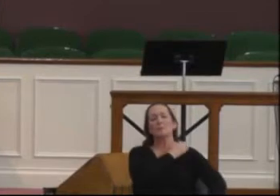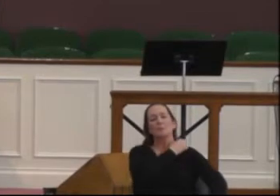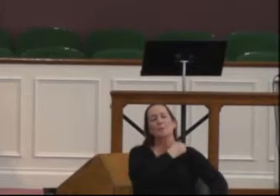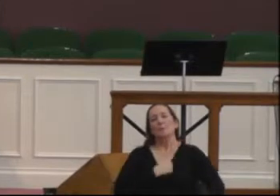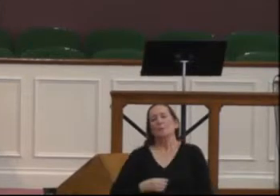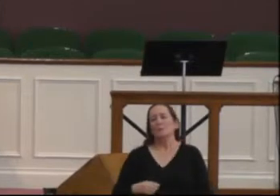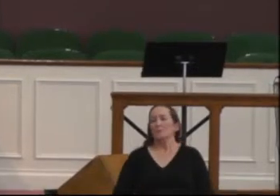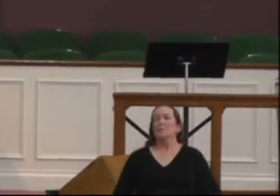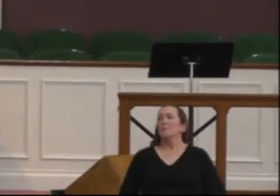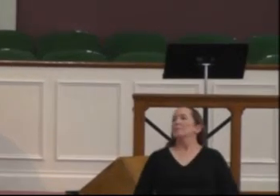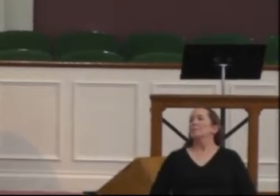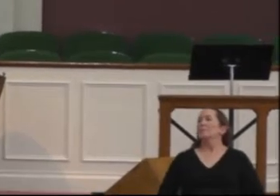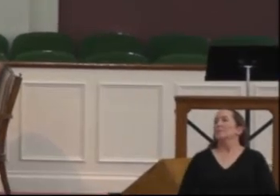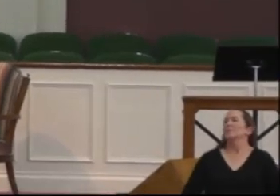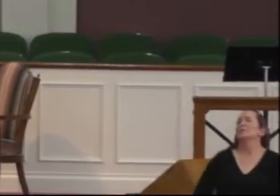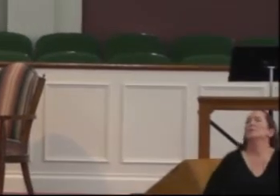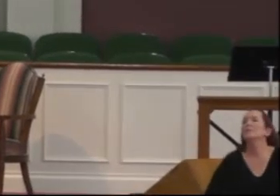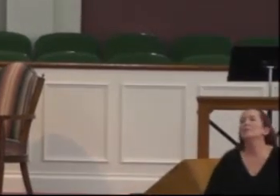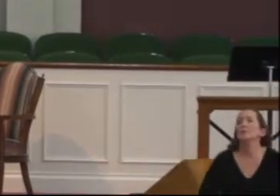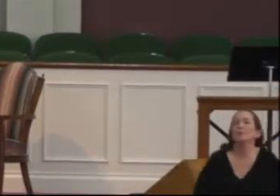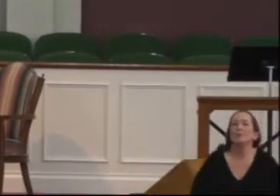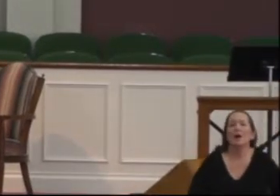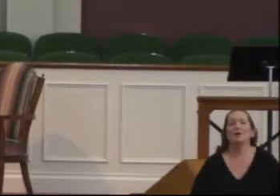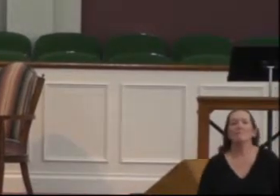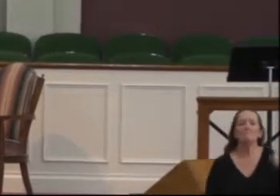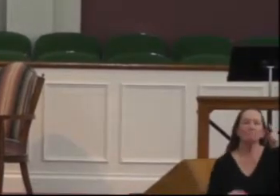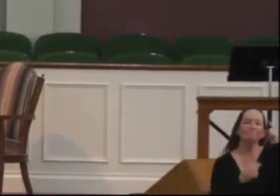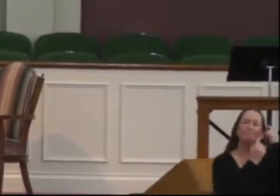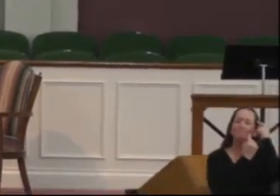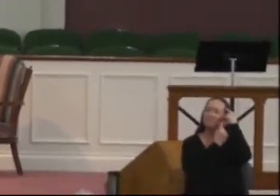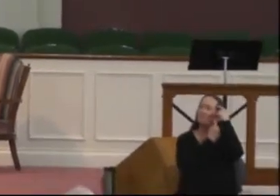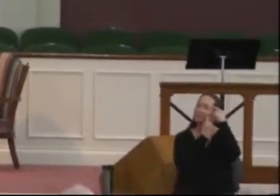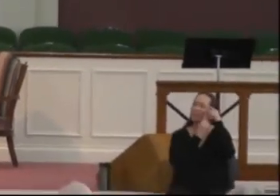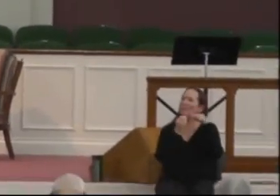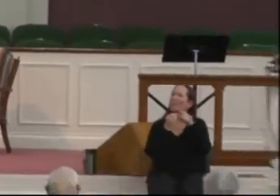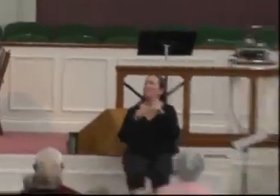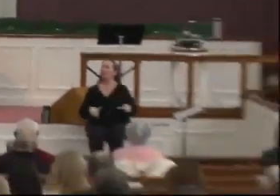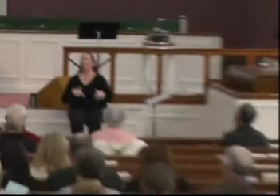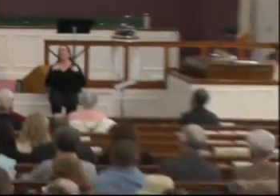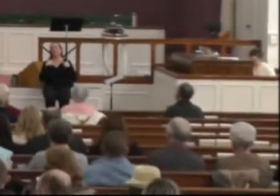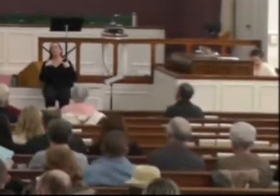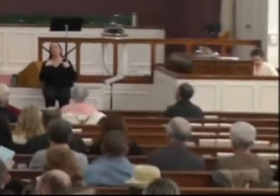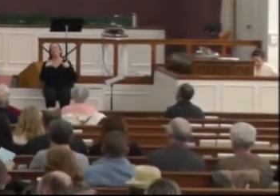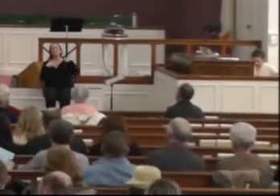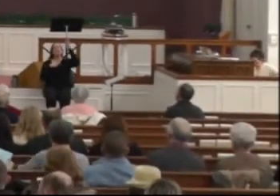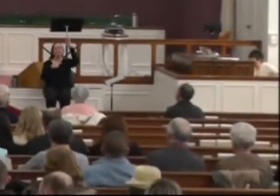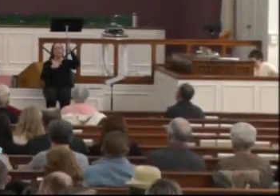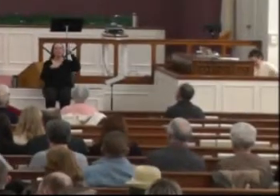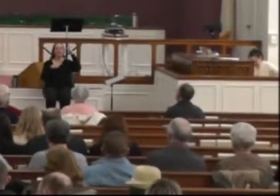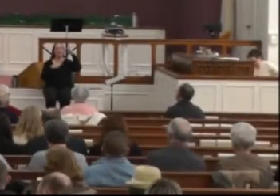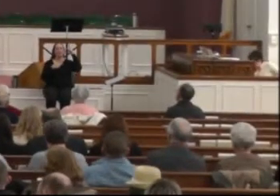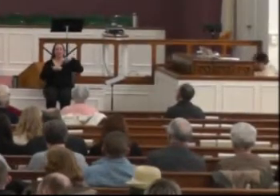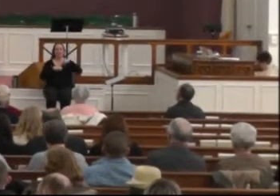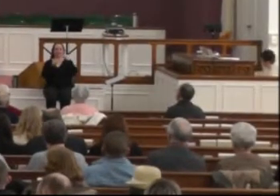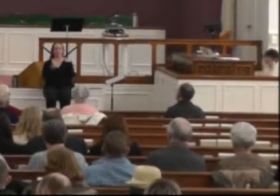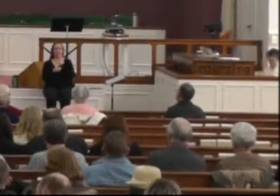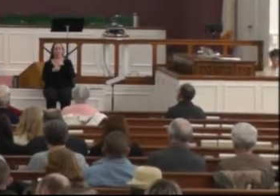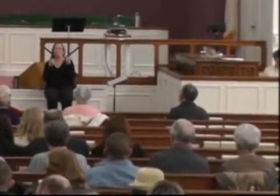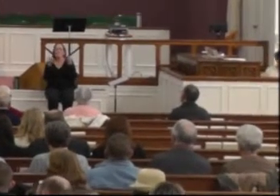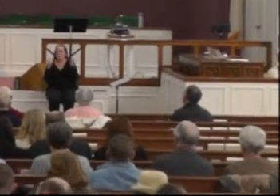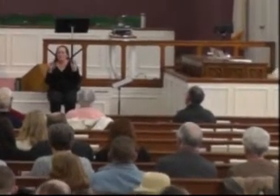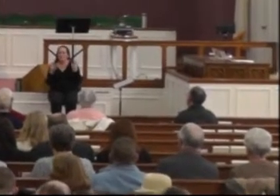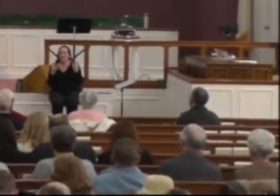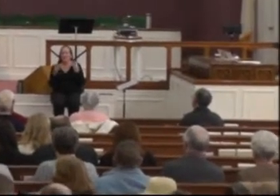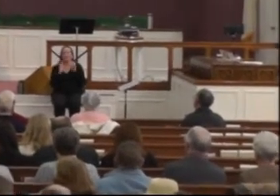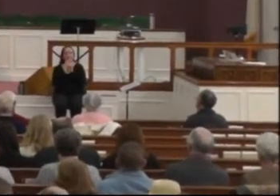you know, as I think about life, God has given us so many examples of what He wants